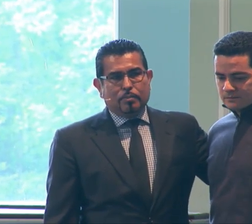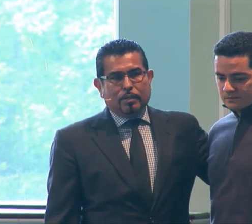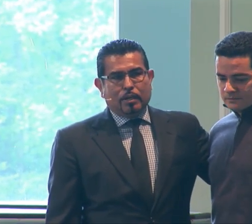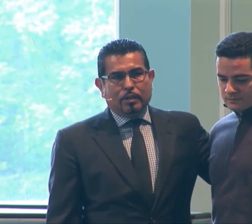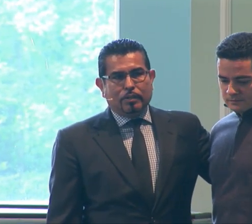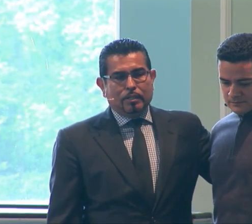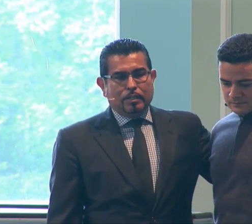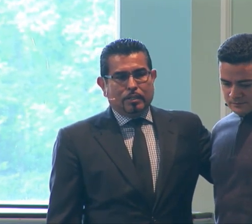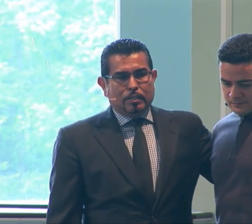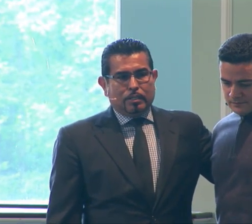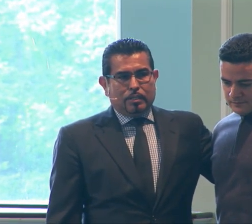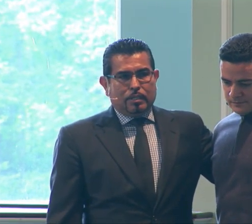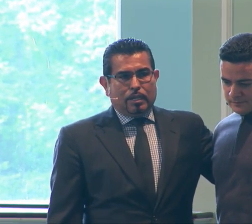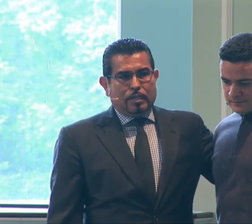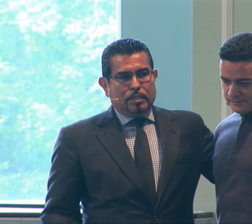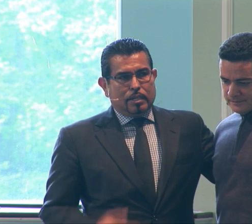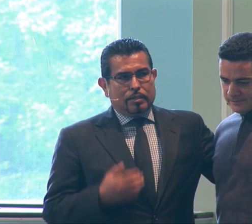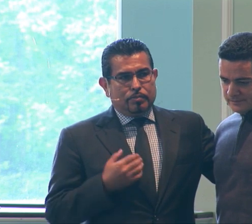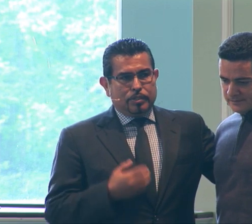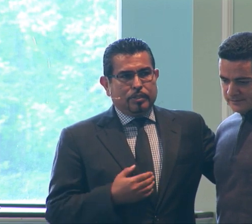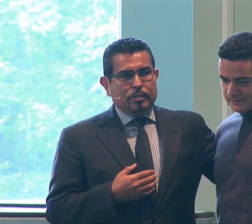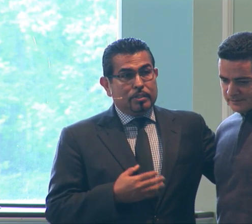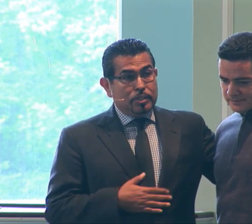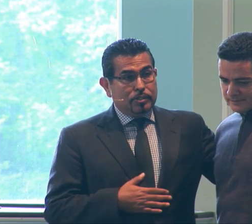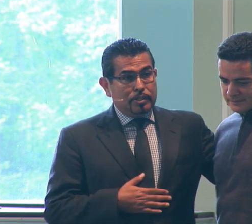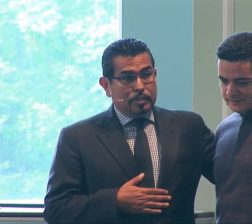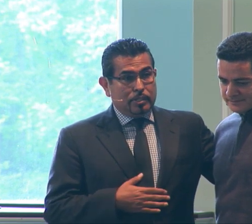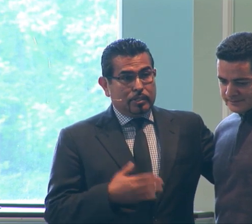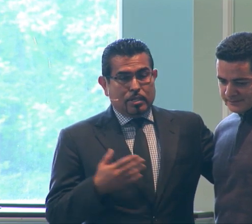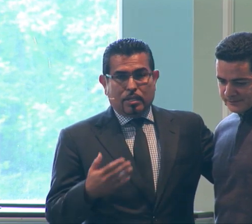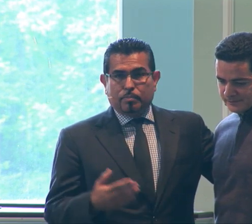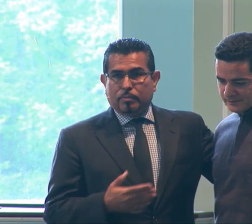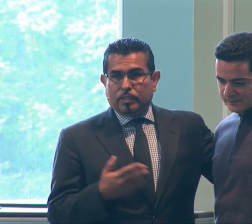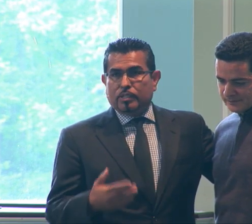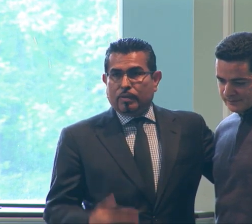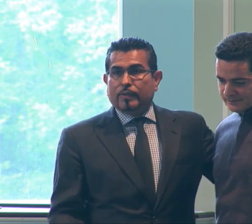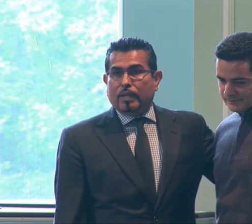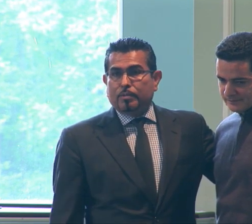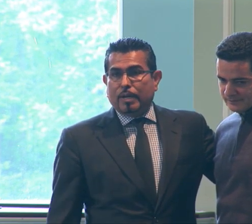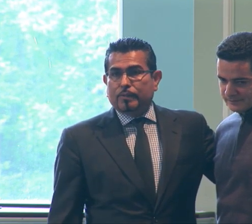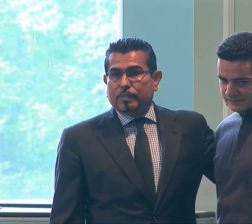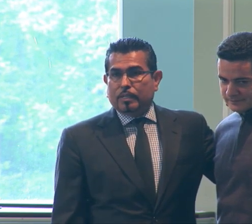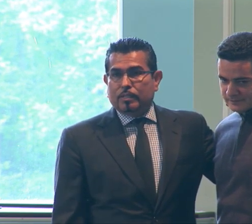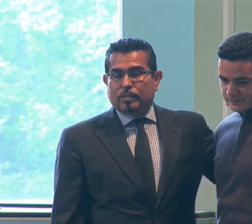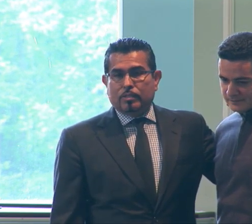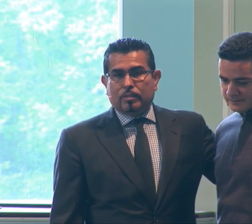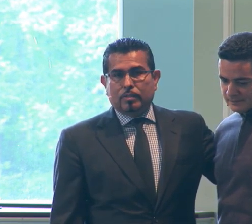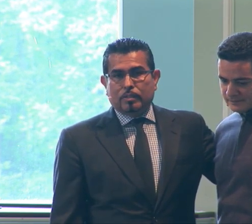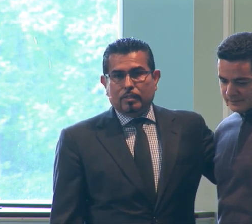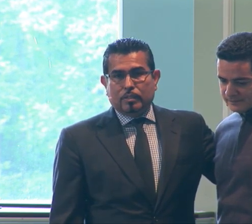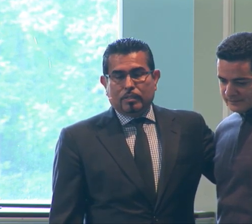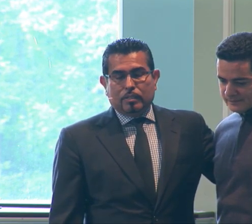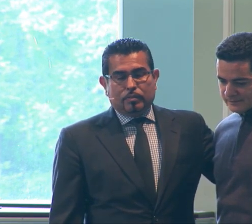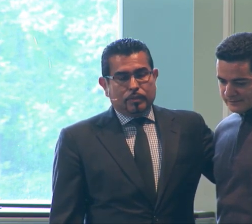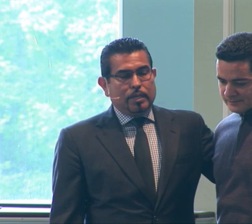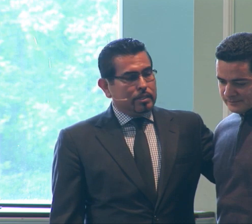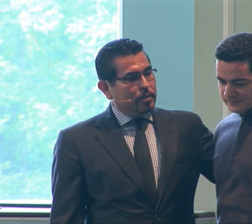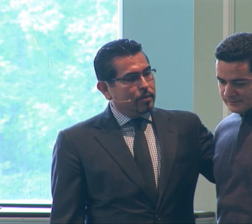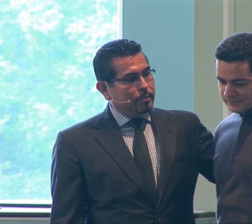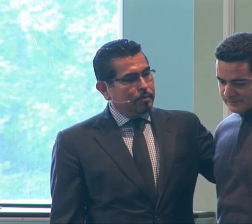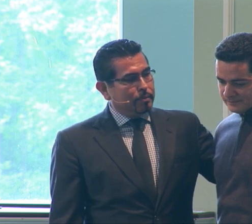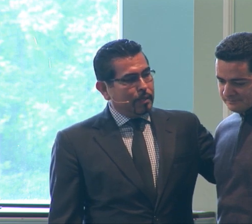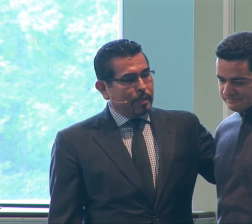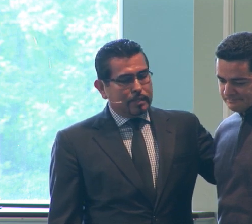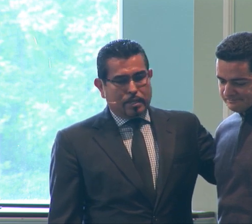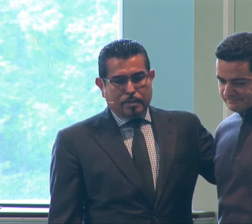that Brother Carl has a physical condition that he just found out about just a few days